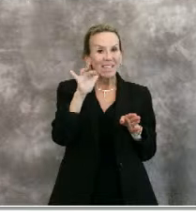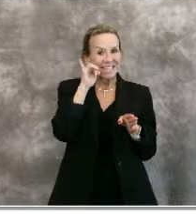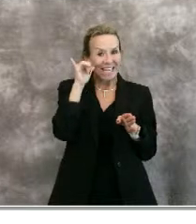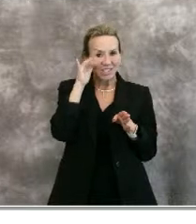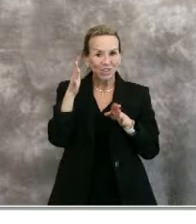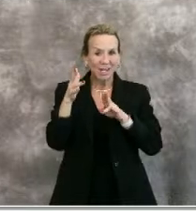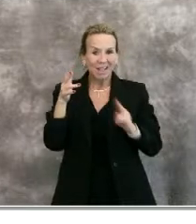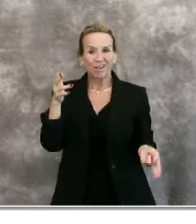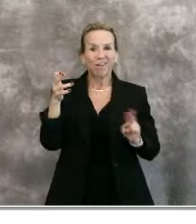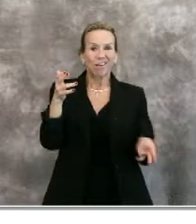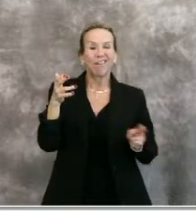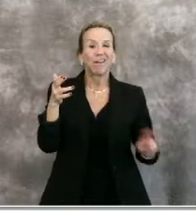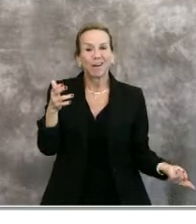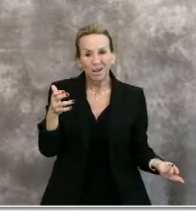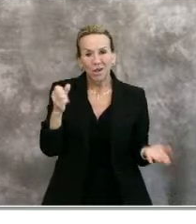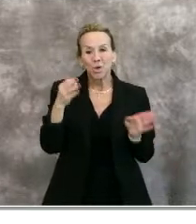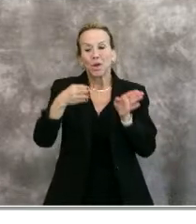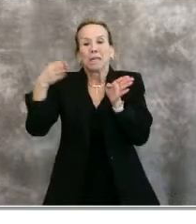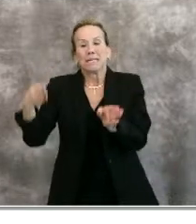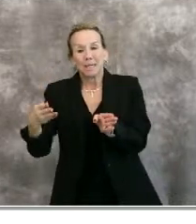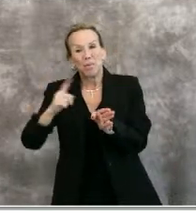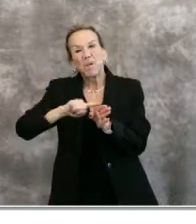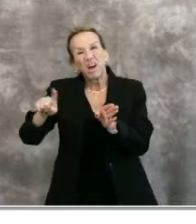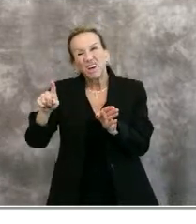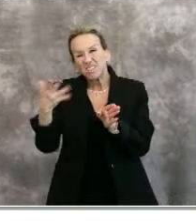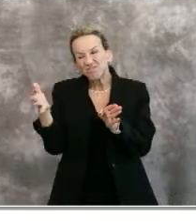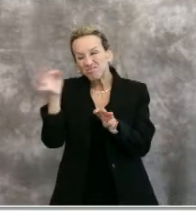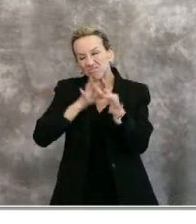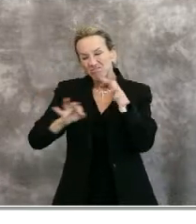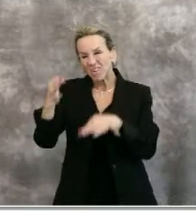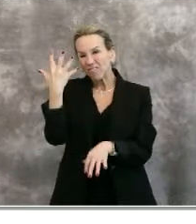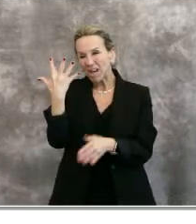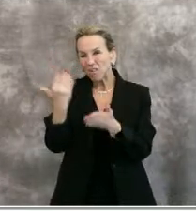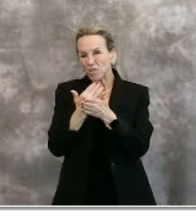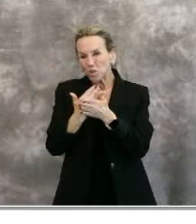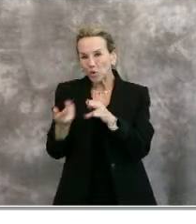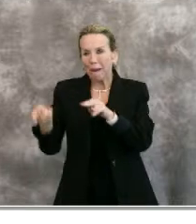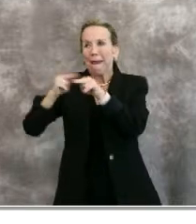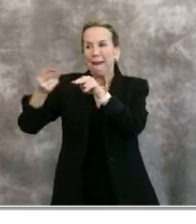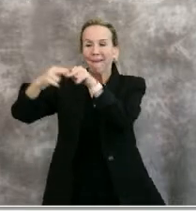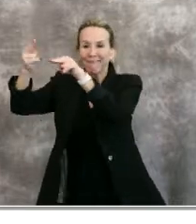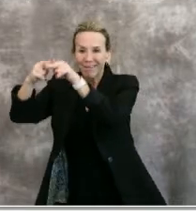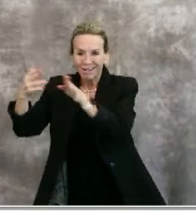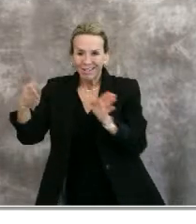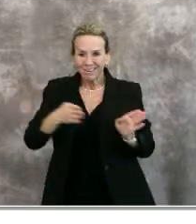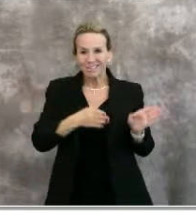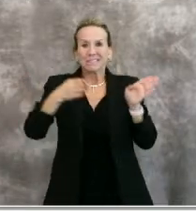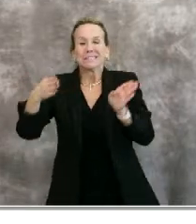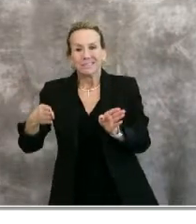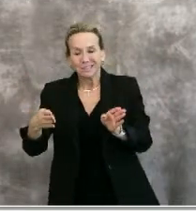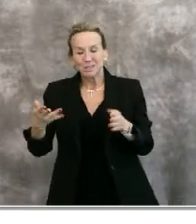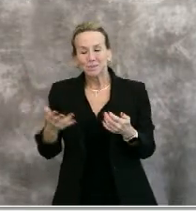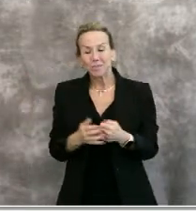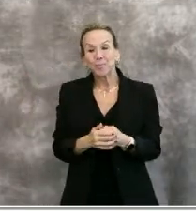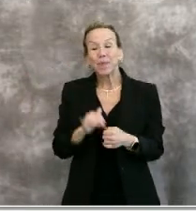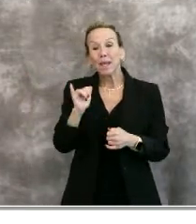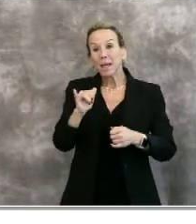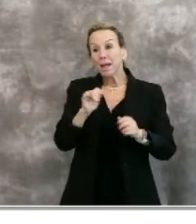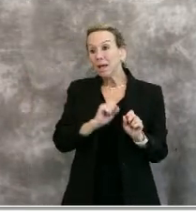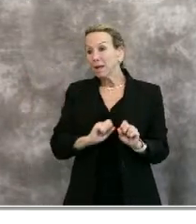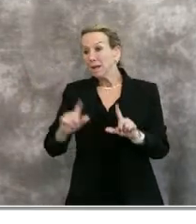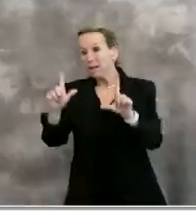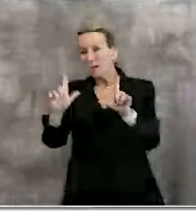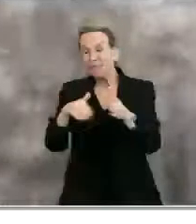yesterday, and an additional 5 new outbreaks were added. 1 outbreak in the next